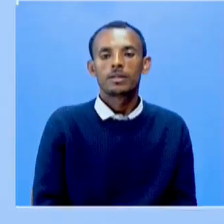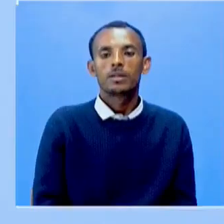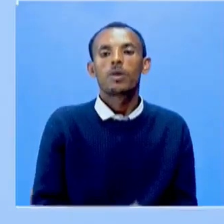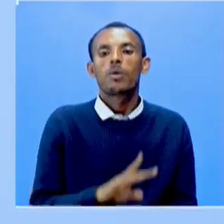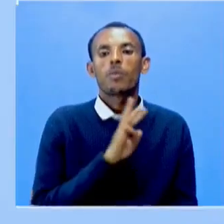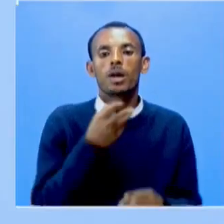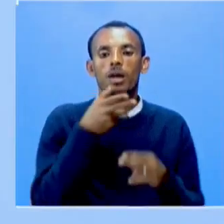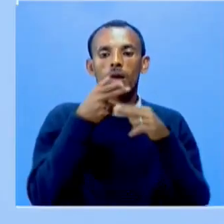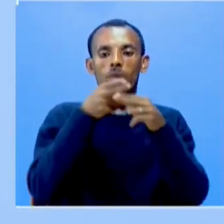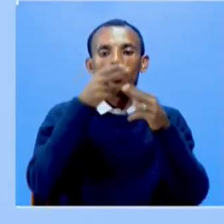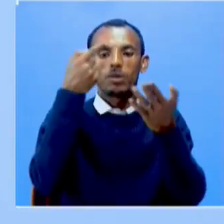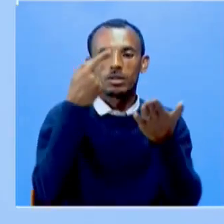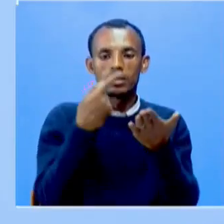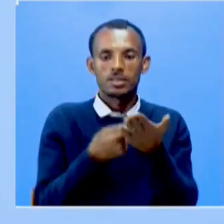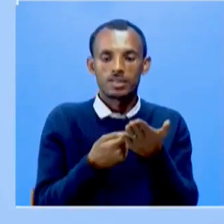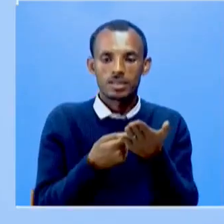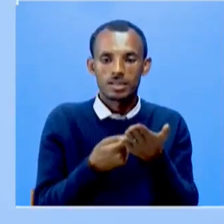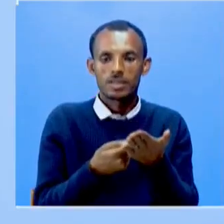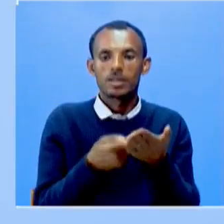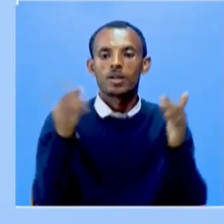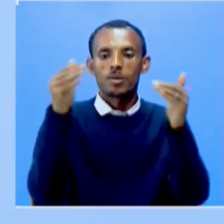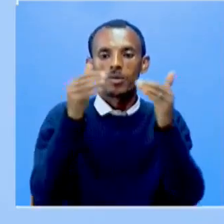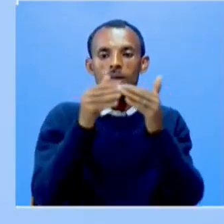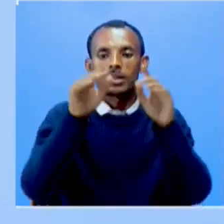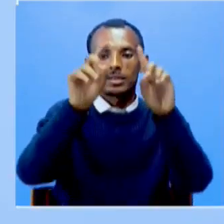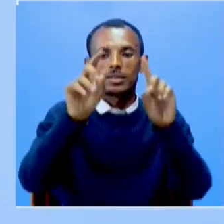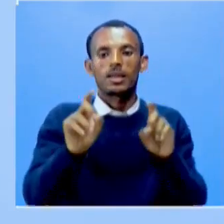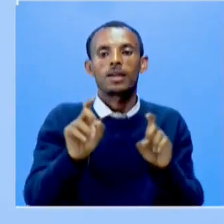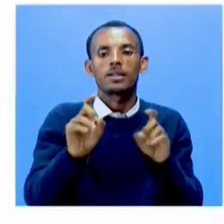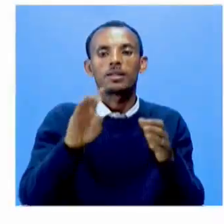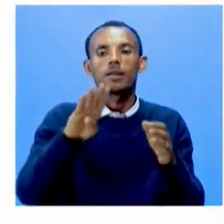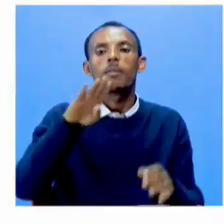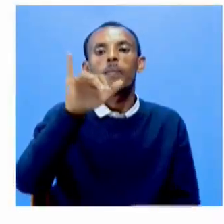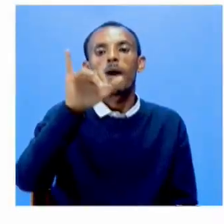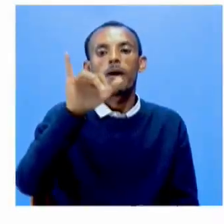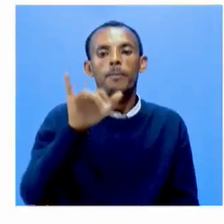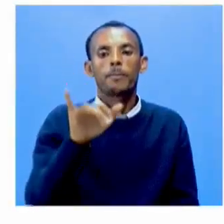We call this congruency test by